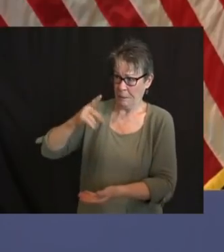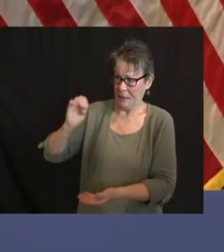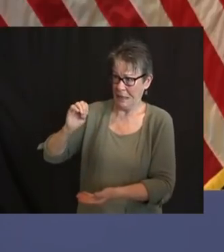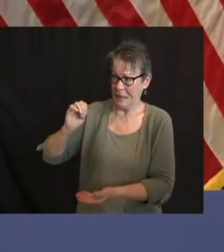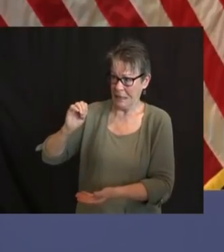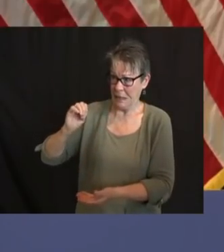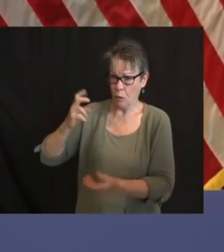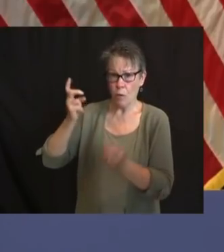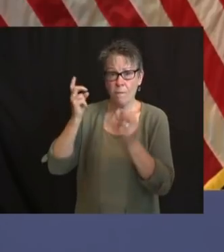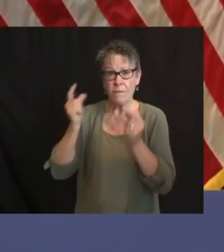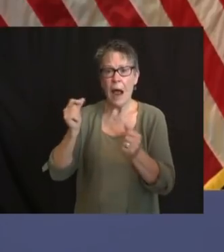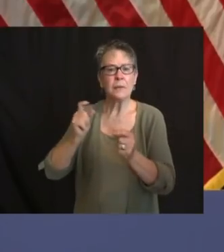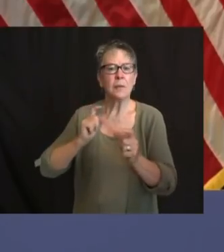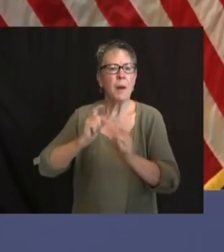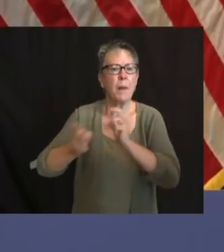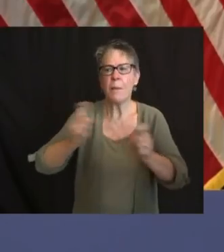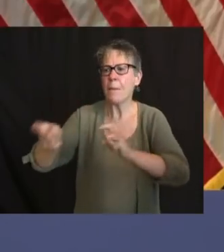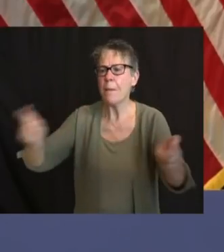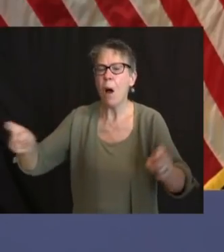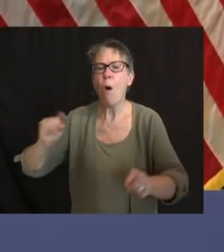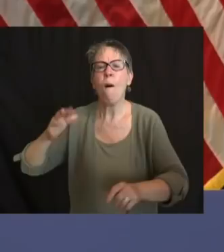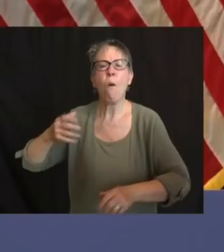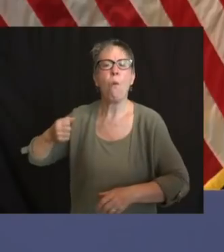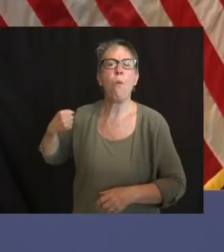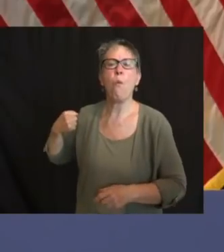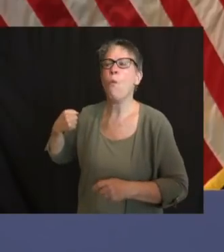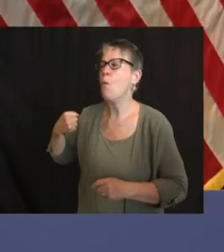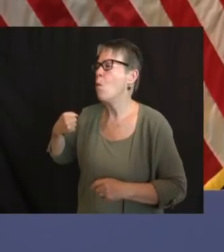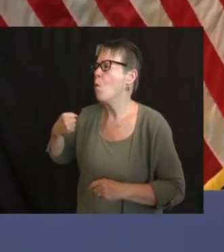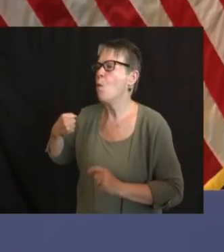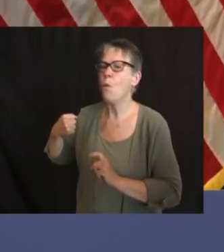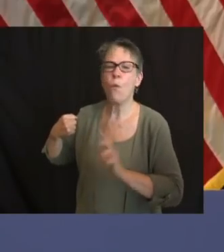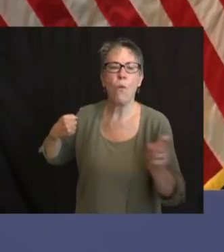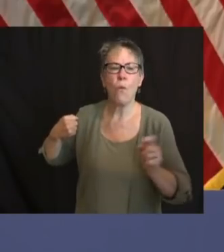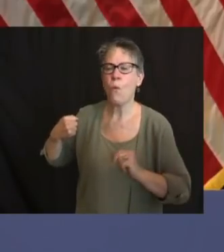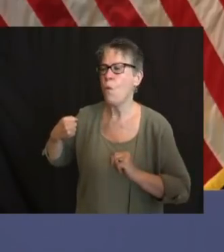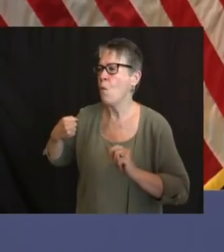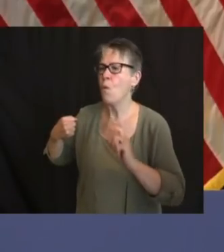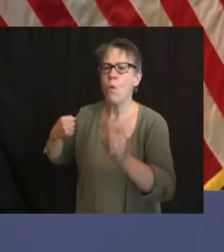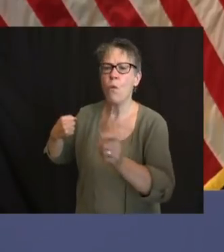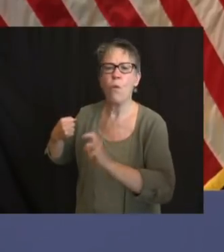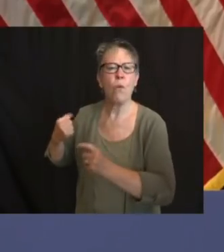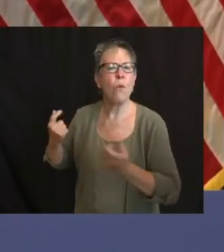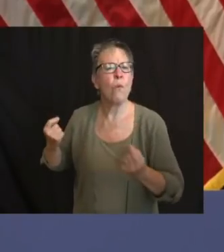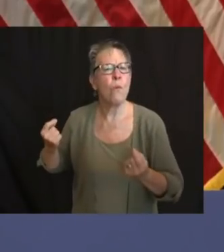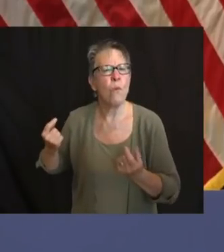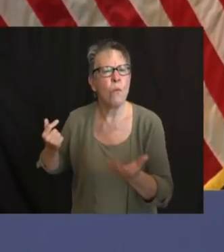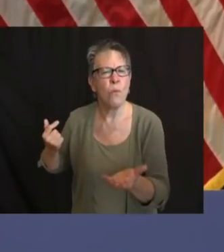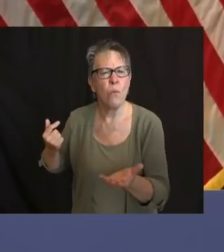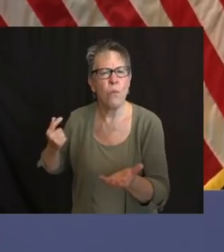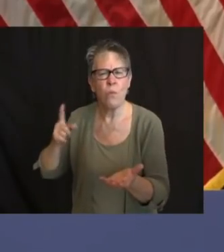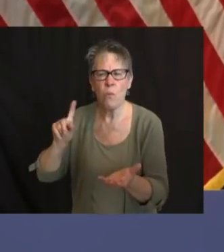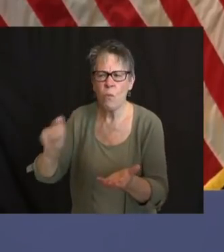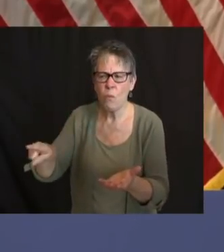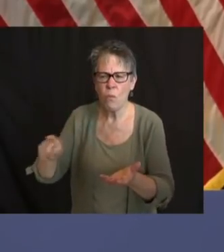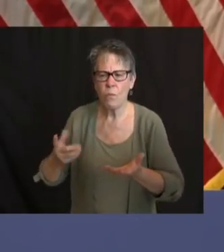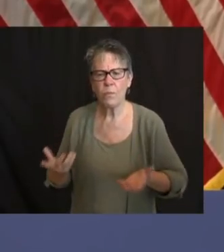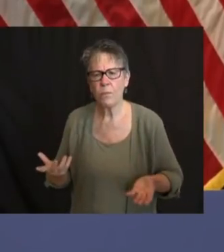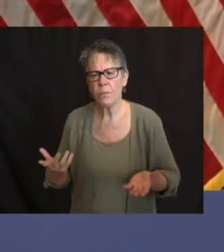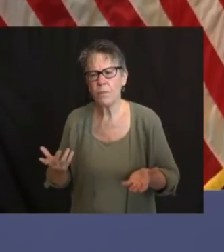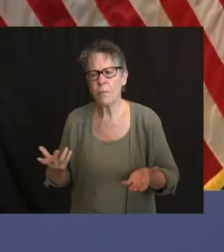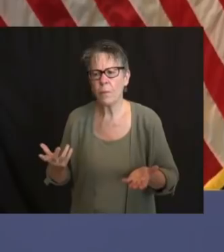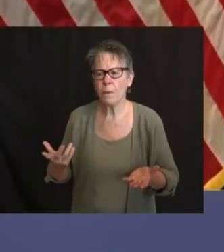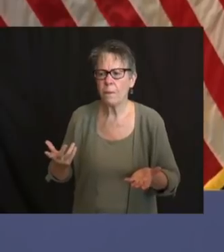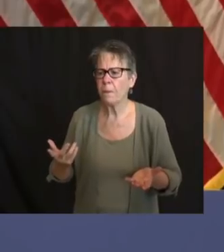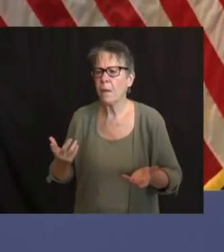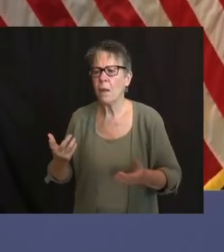I mean, we're still not where we need to be, Pat. How's your answer to that? Because we clearly are trying to build up our capacities for a second wave.